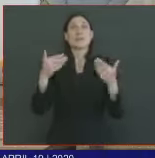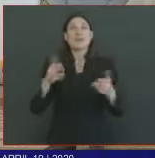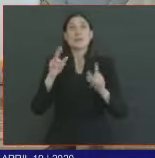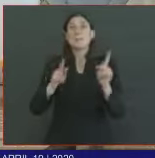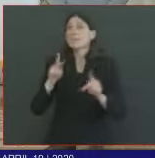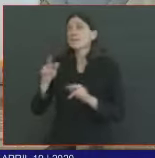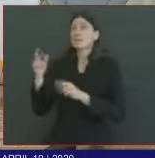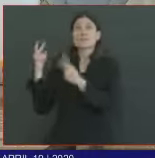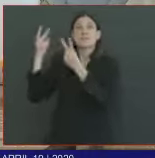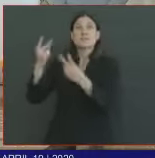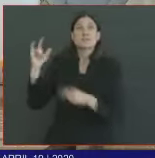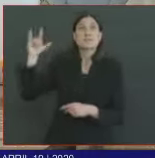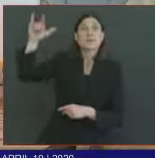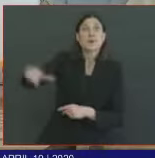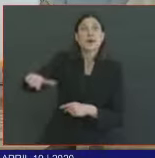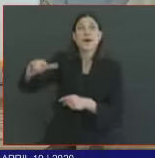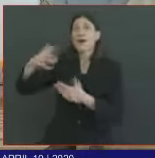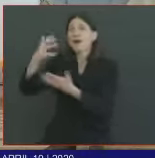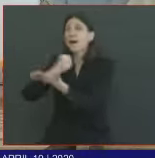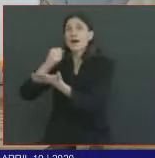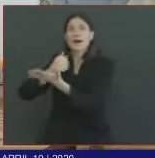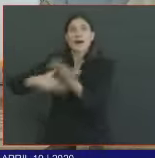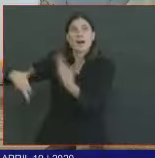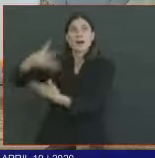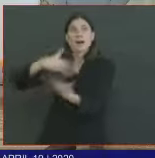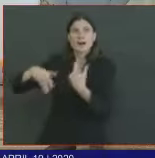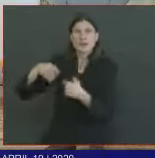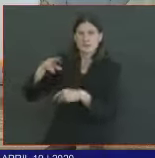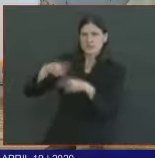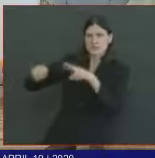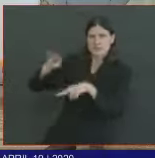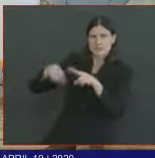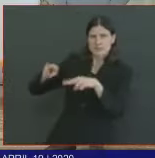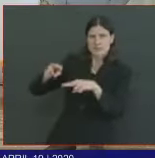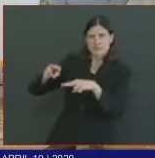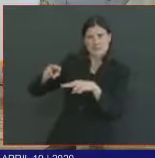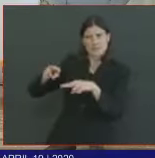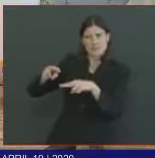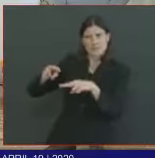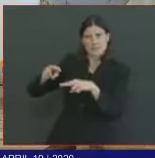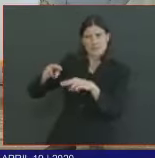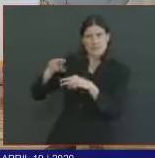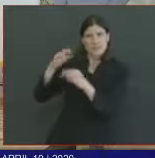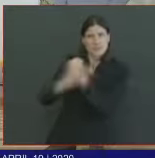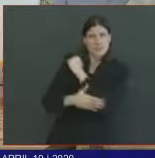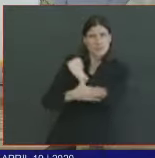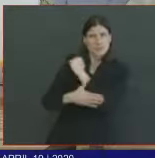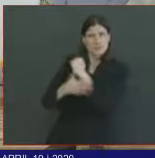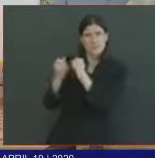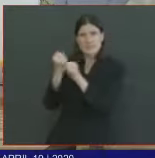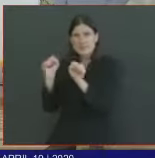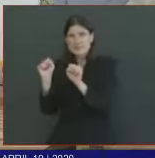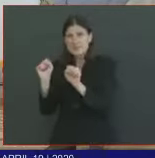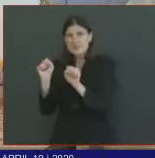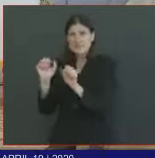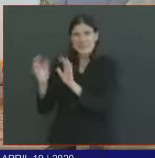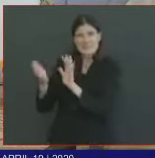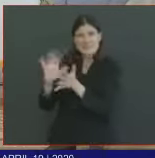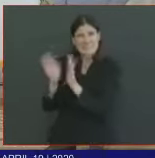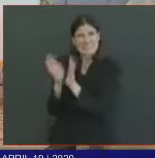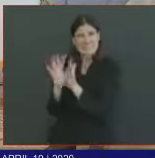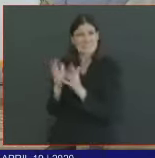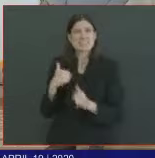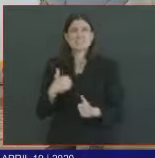interactions. Now, obviously, a country is different than a state, but all of which is to say, I could see us having, and other